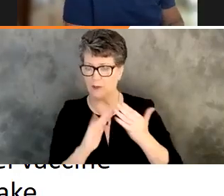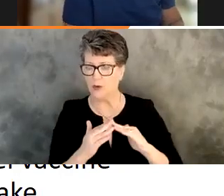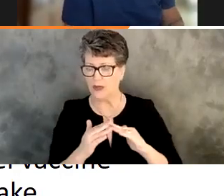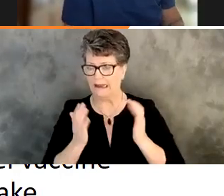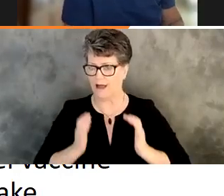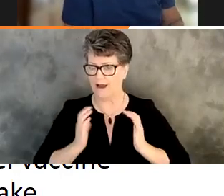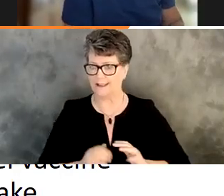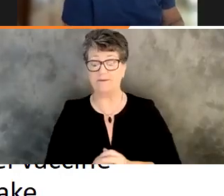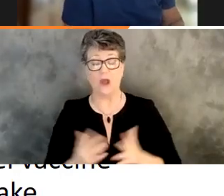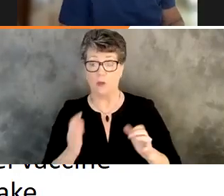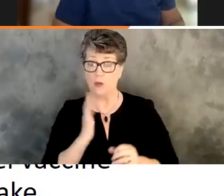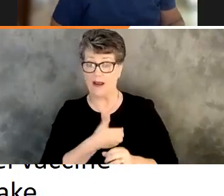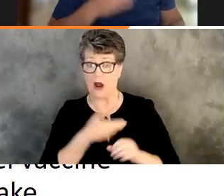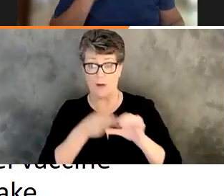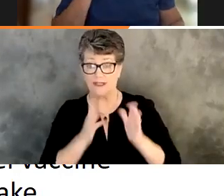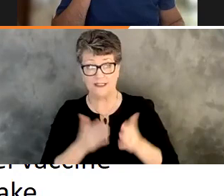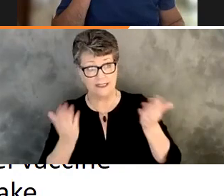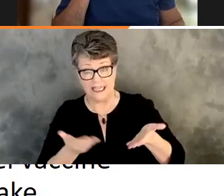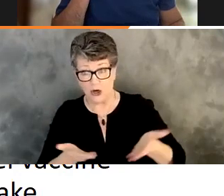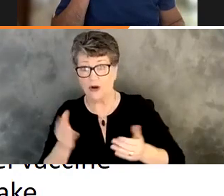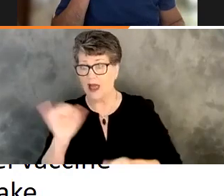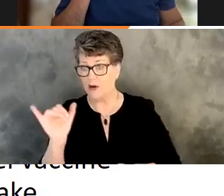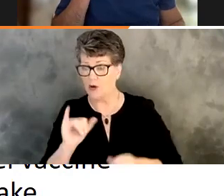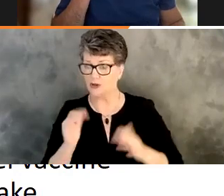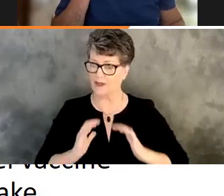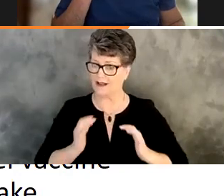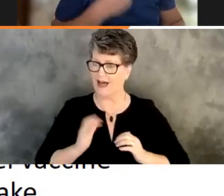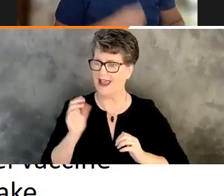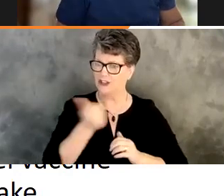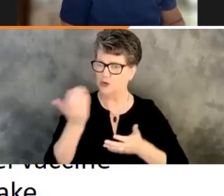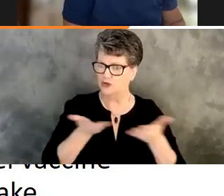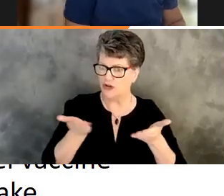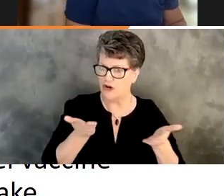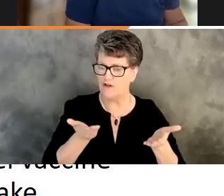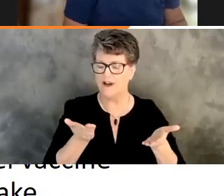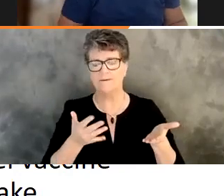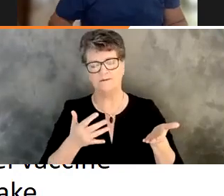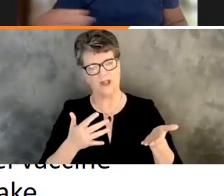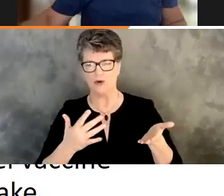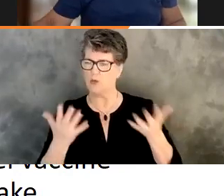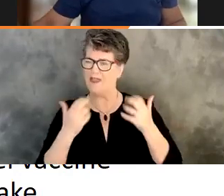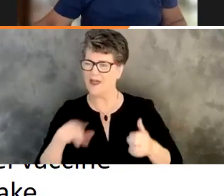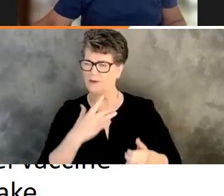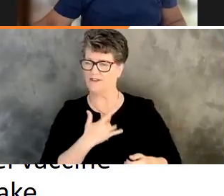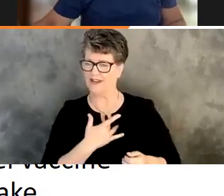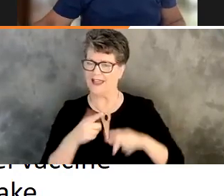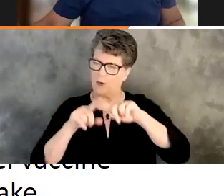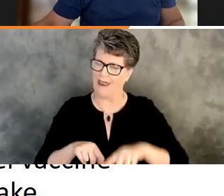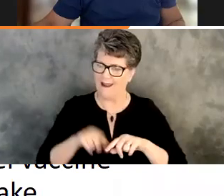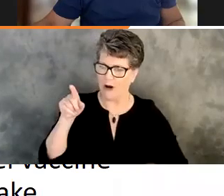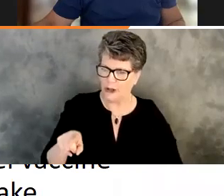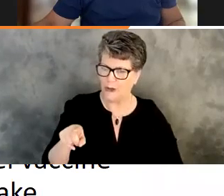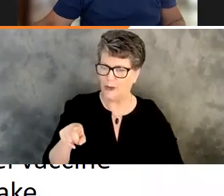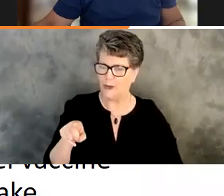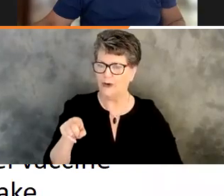want our participants here, as well as the clients you serve, to feel like they can rely on you as